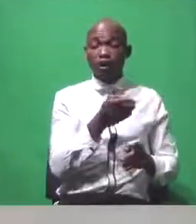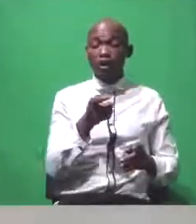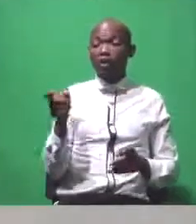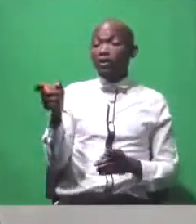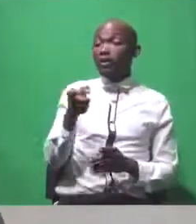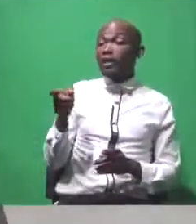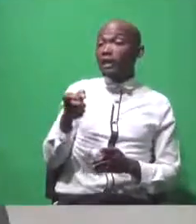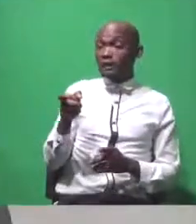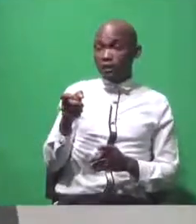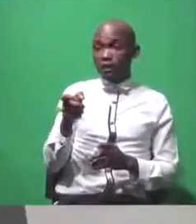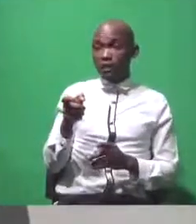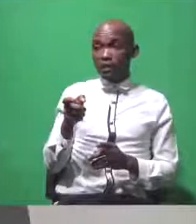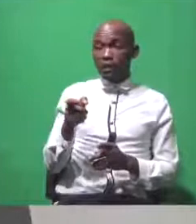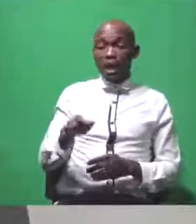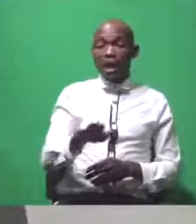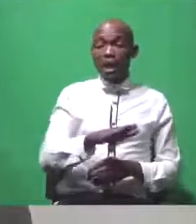for